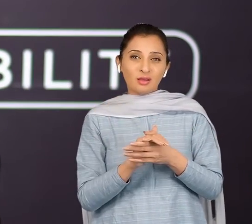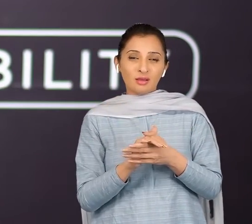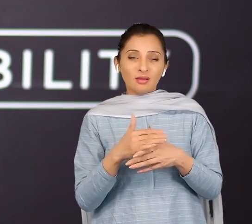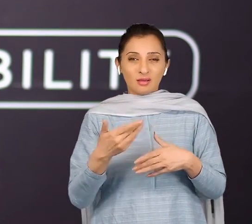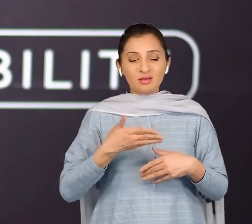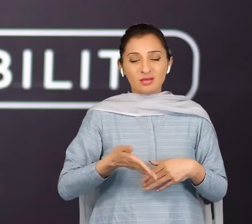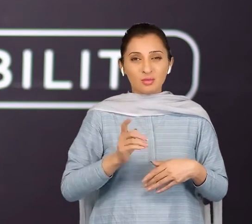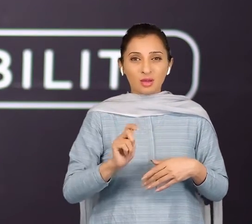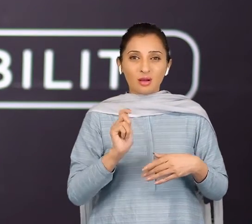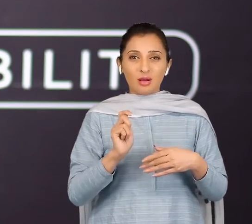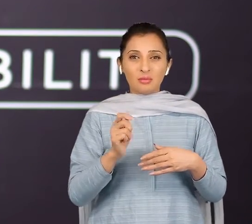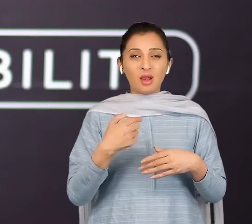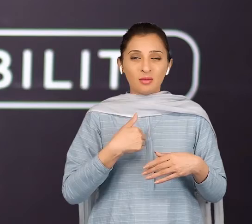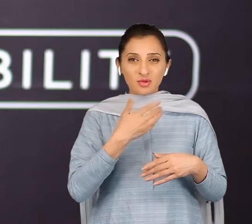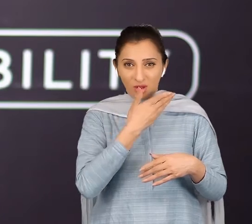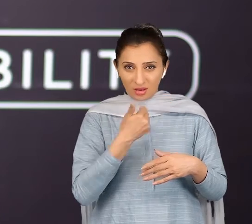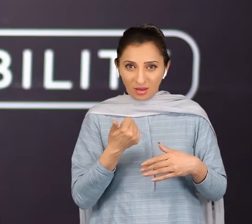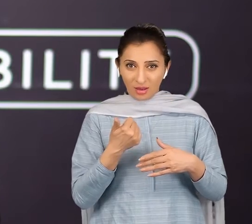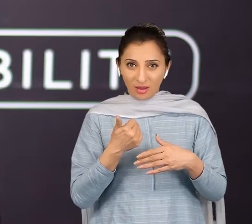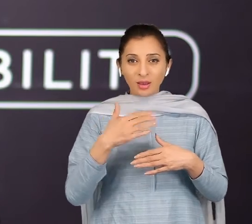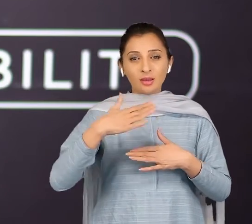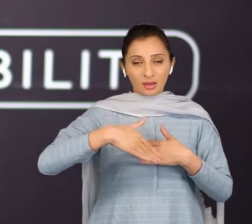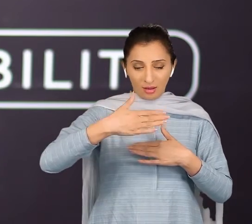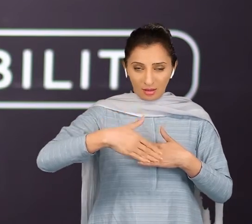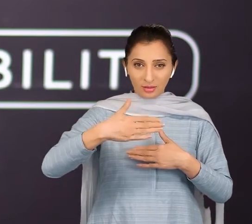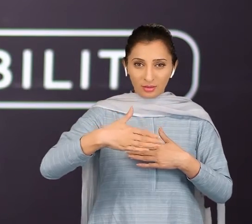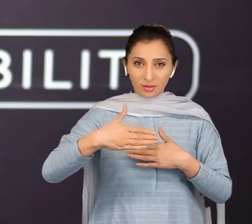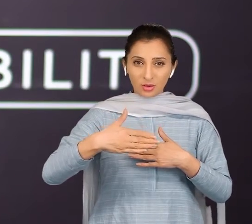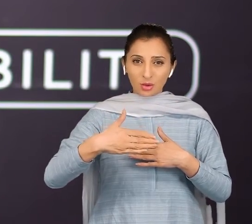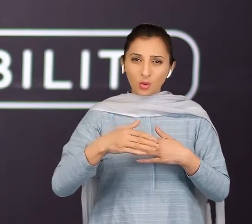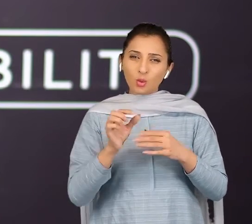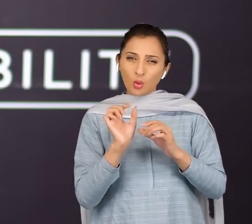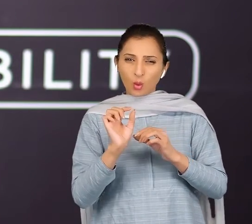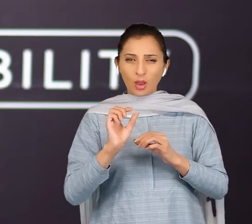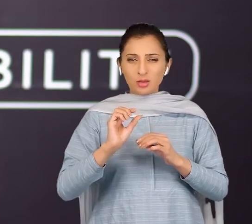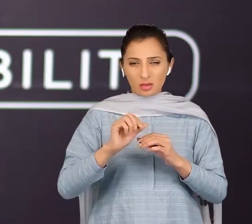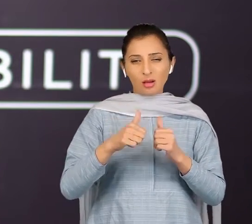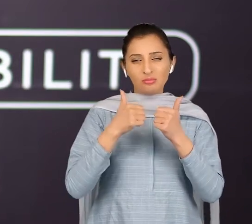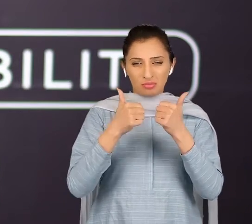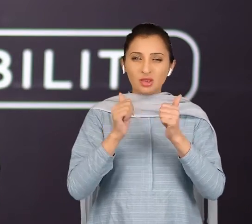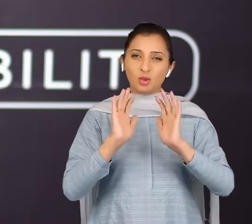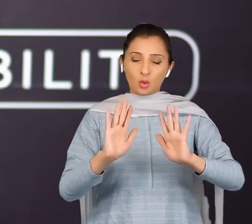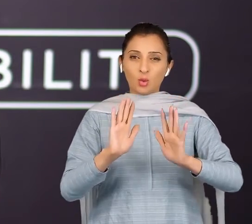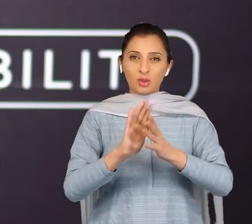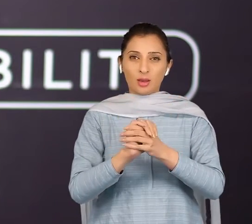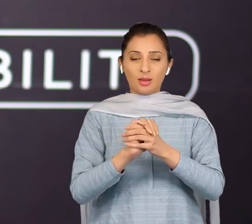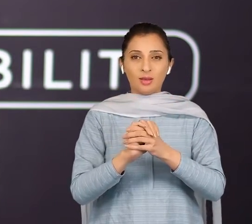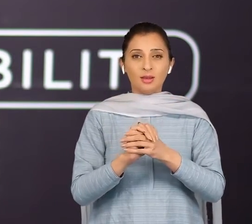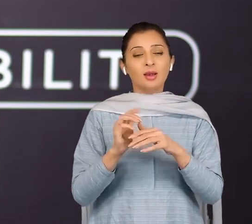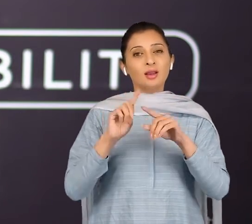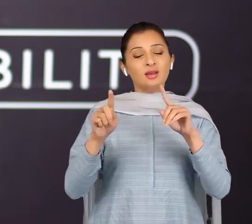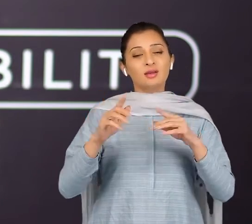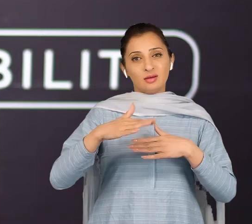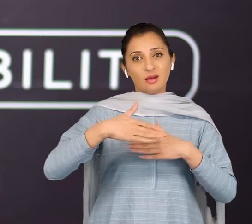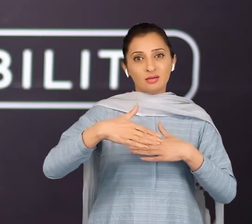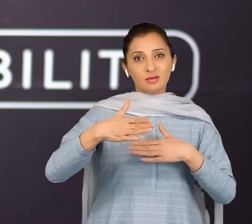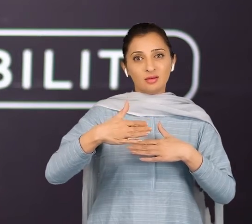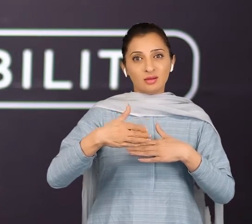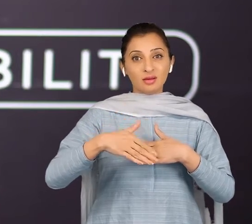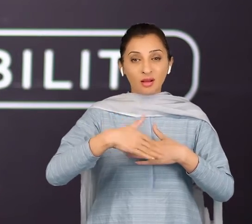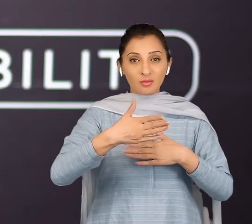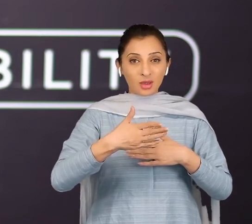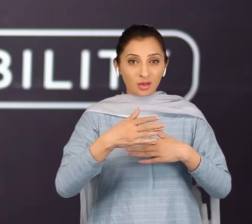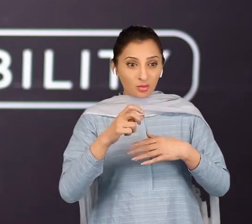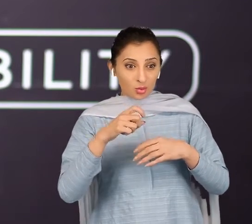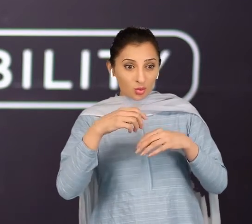in this line of work, we would want that, after some time, things at least get better. But, after some time, when